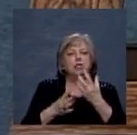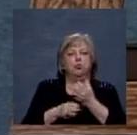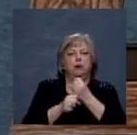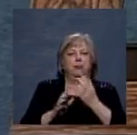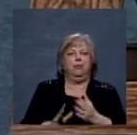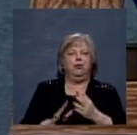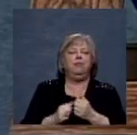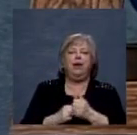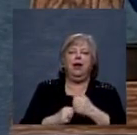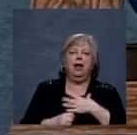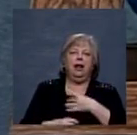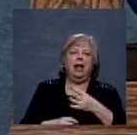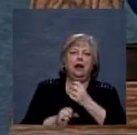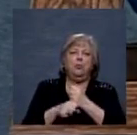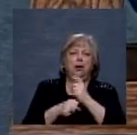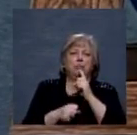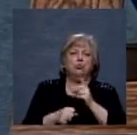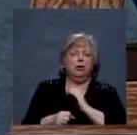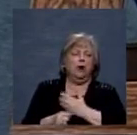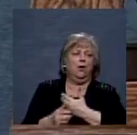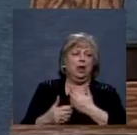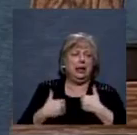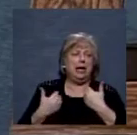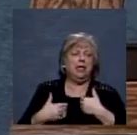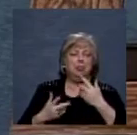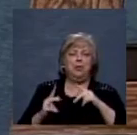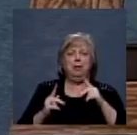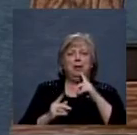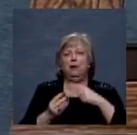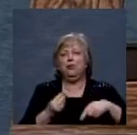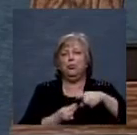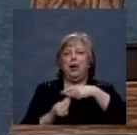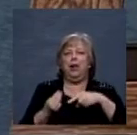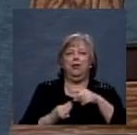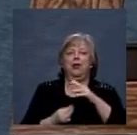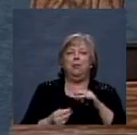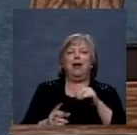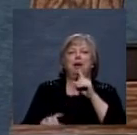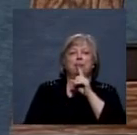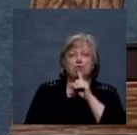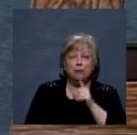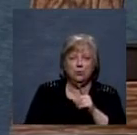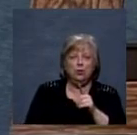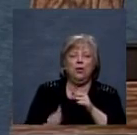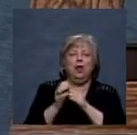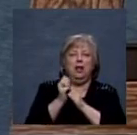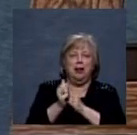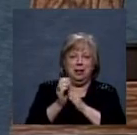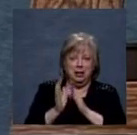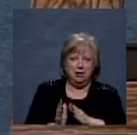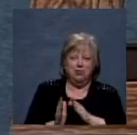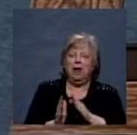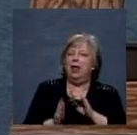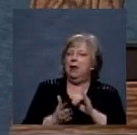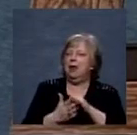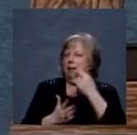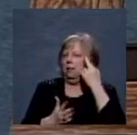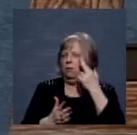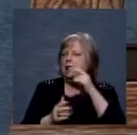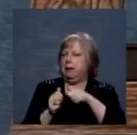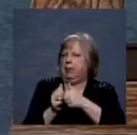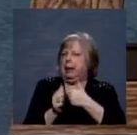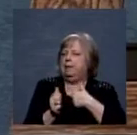always like to make sure that our young people are surrounded by true leaders, and that's why I always ask if we can come so they